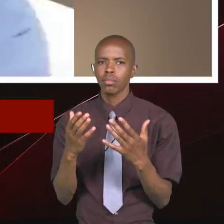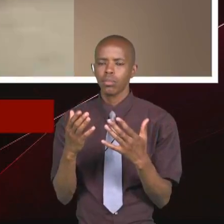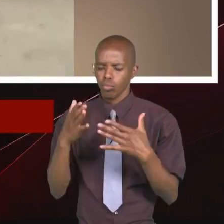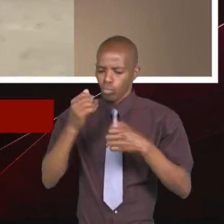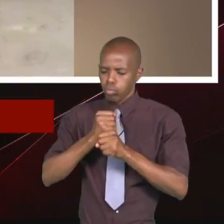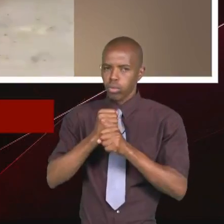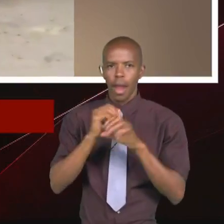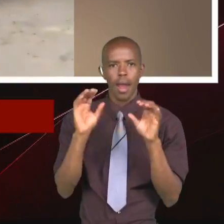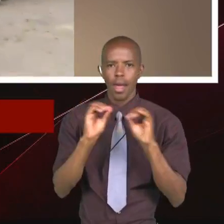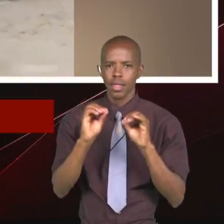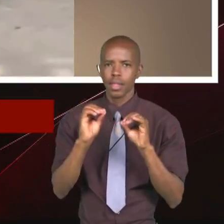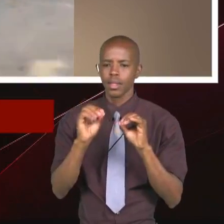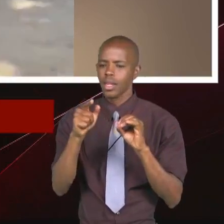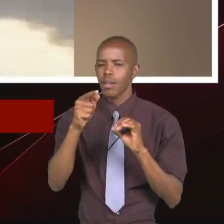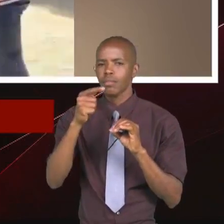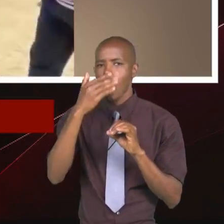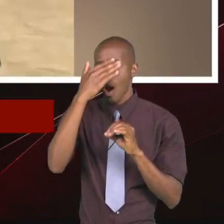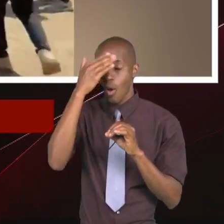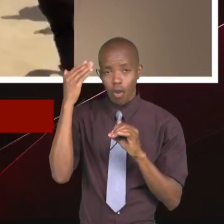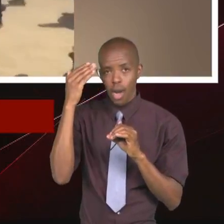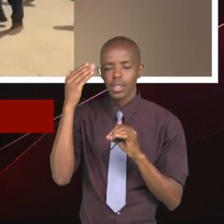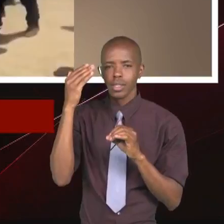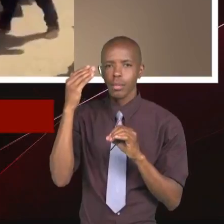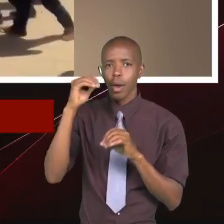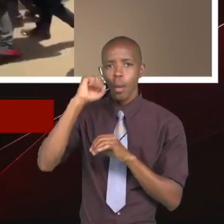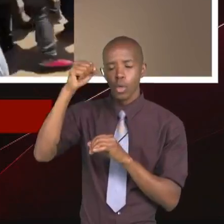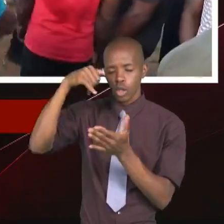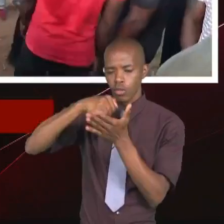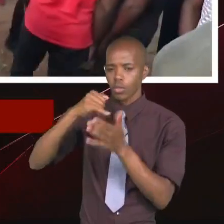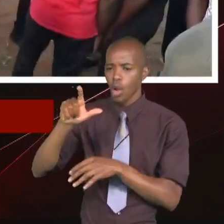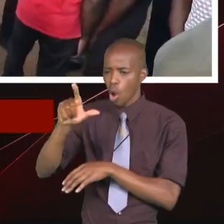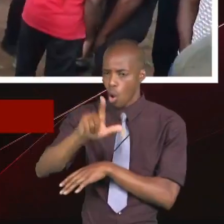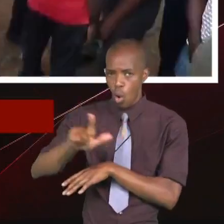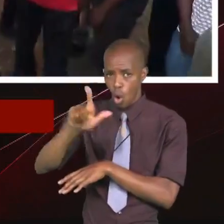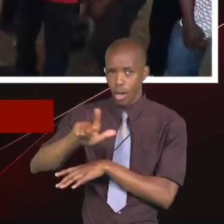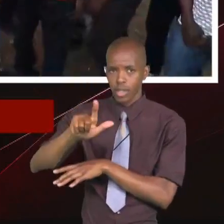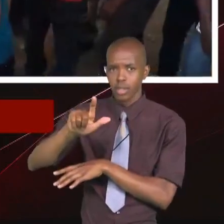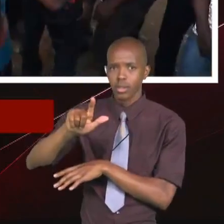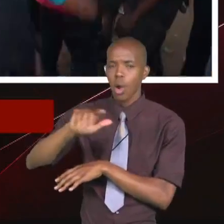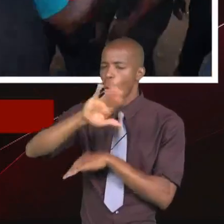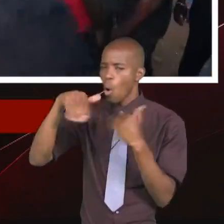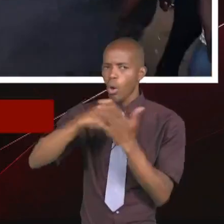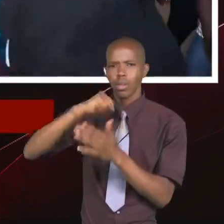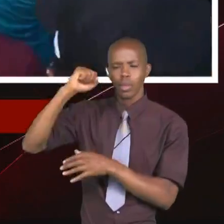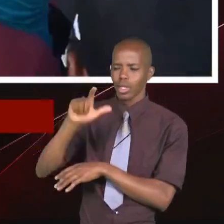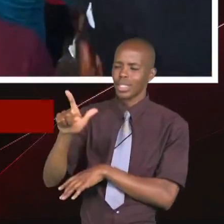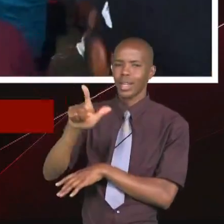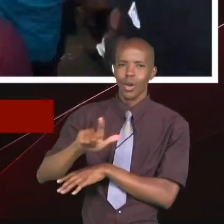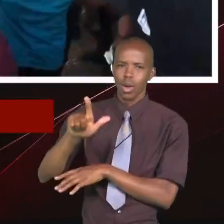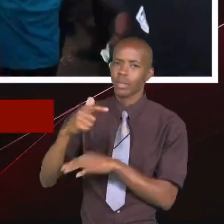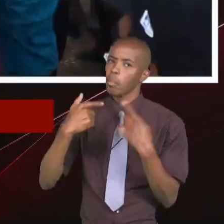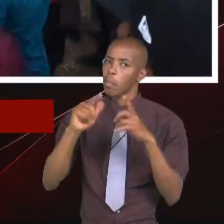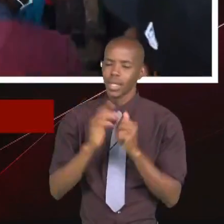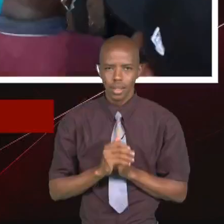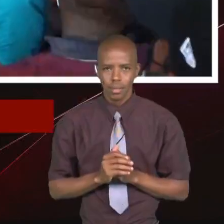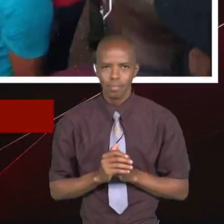they forgot that this politics was really about local politics, you know, that all politics is local politics. But even